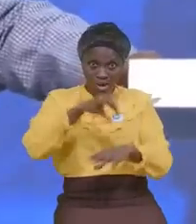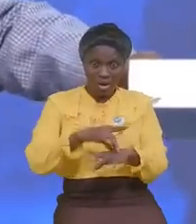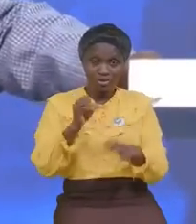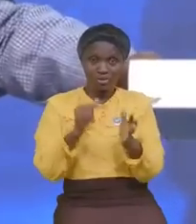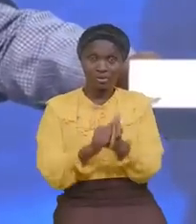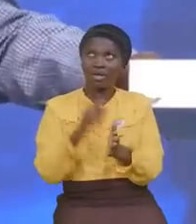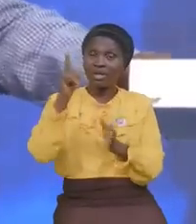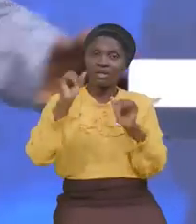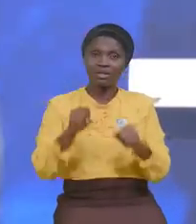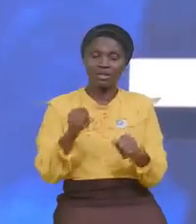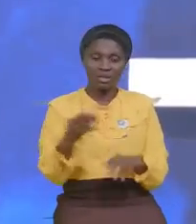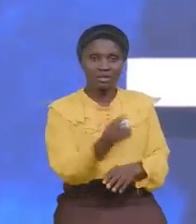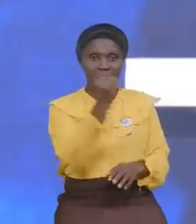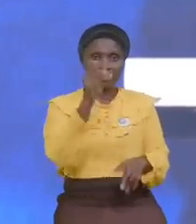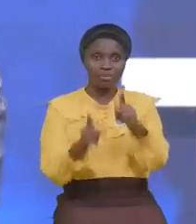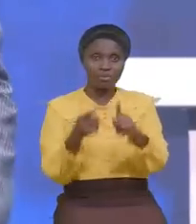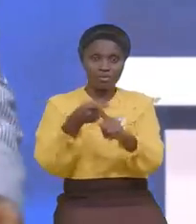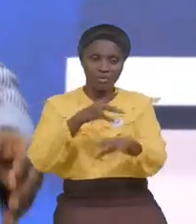of earth to heaven.